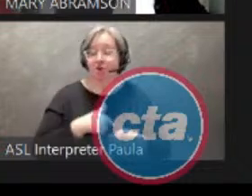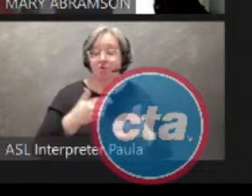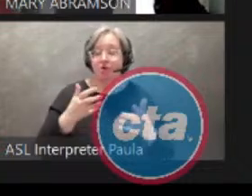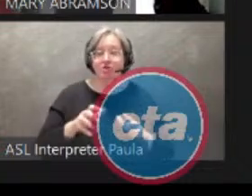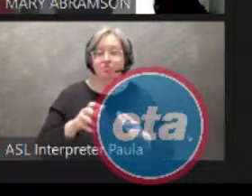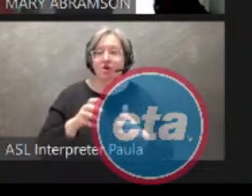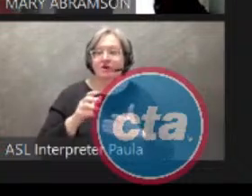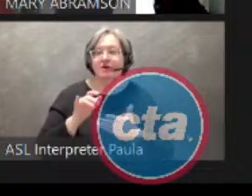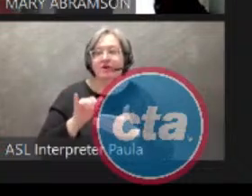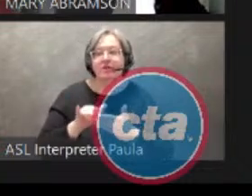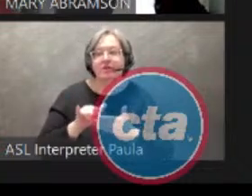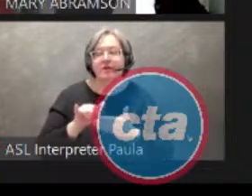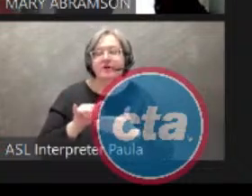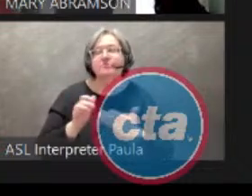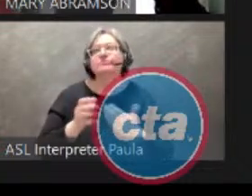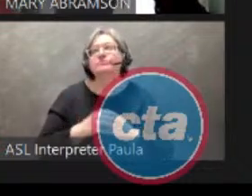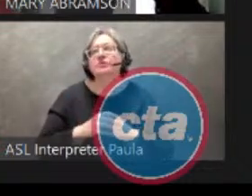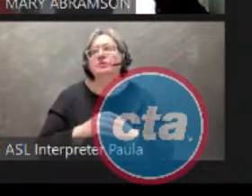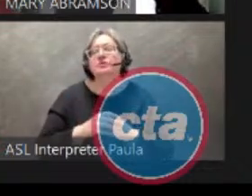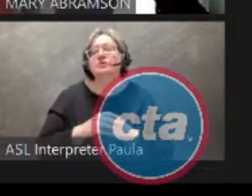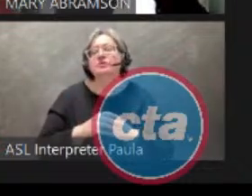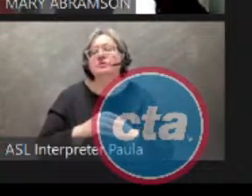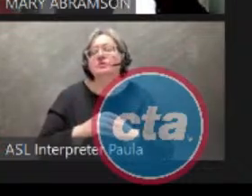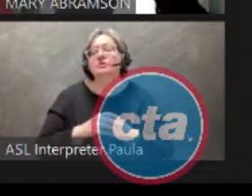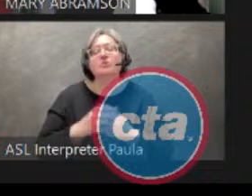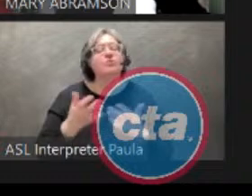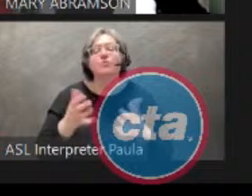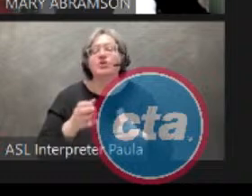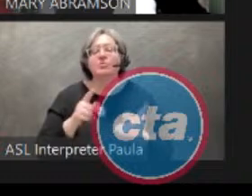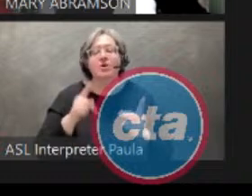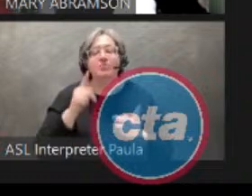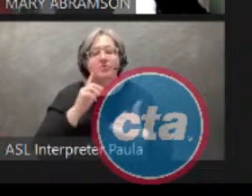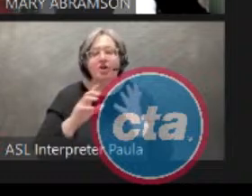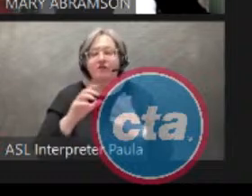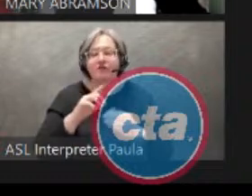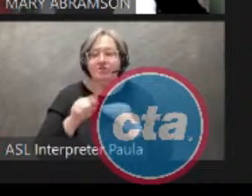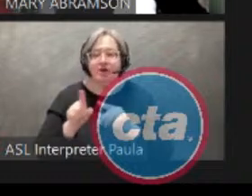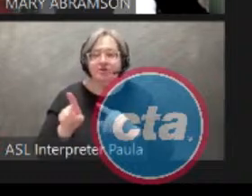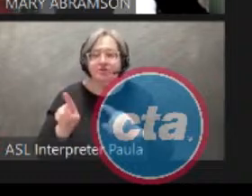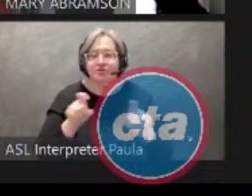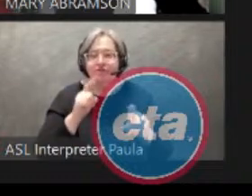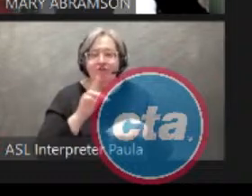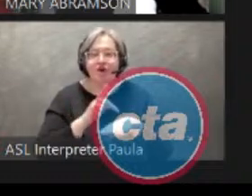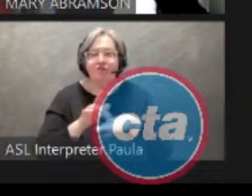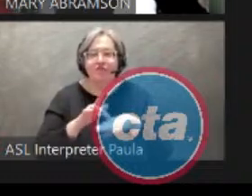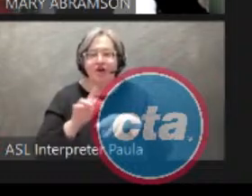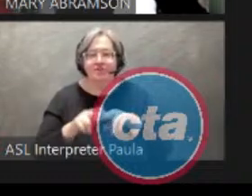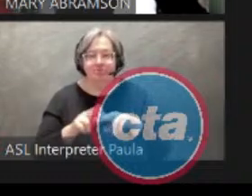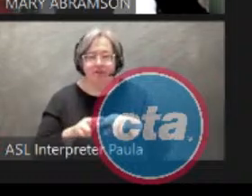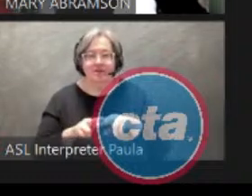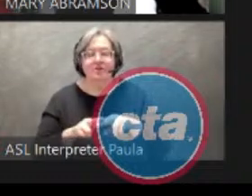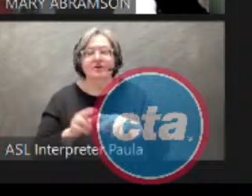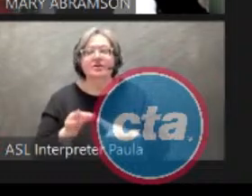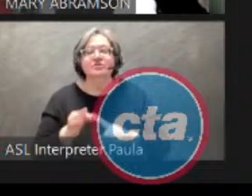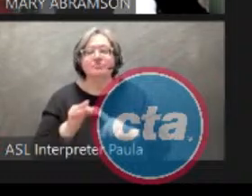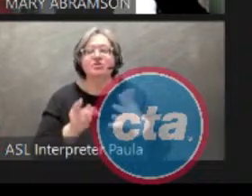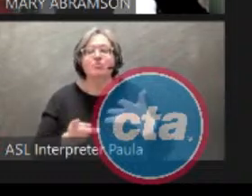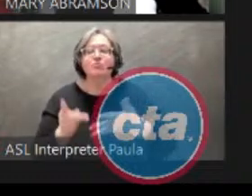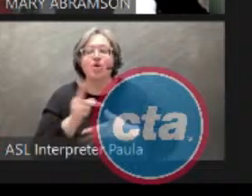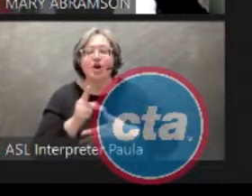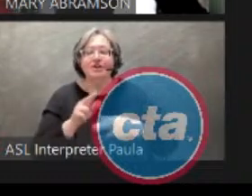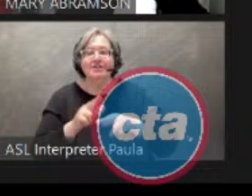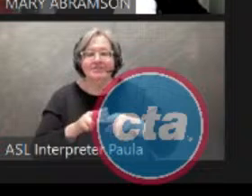take away from or get confused with the surveying of available seating, especially priority seating on buses